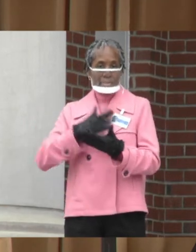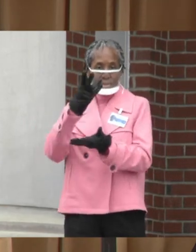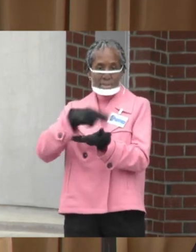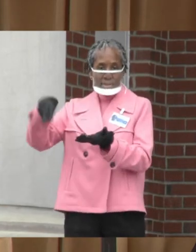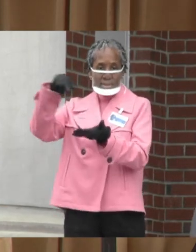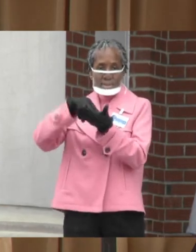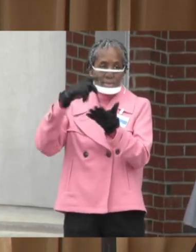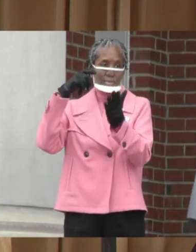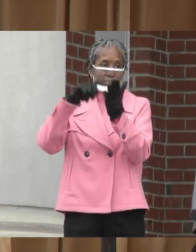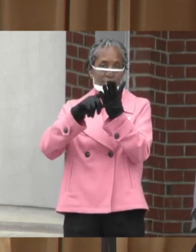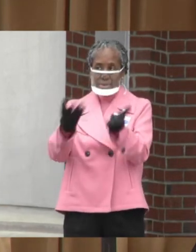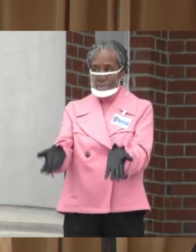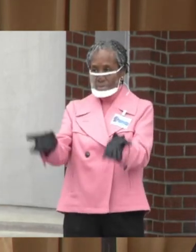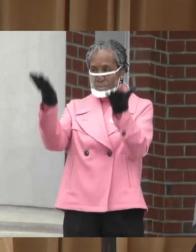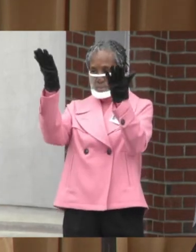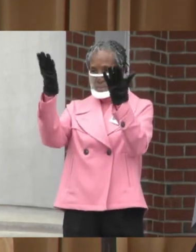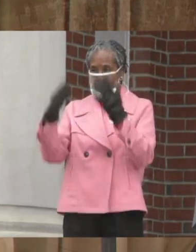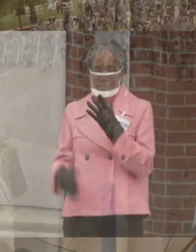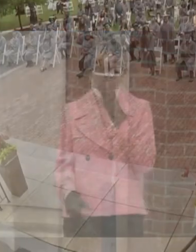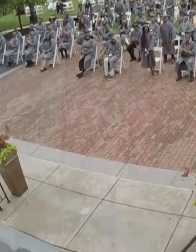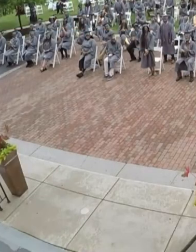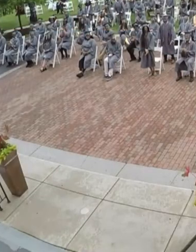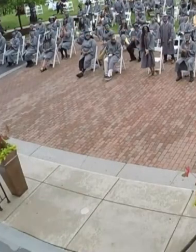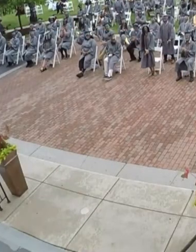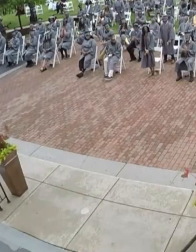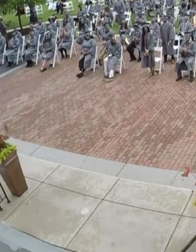stand and be recognized.